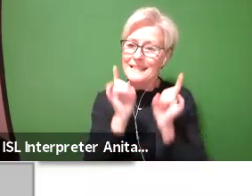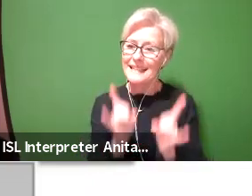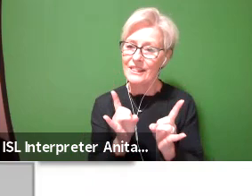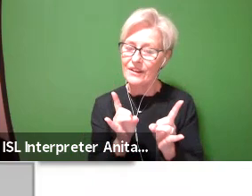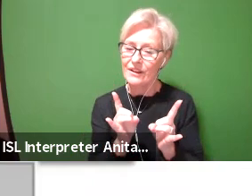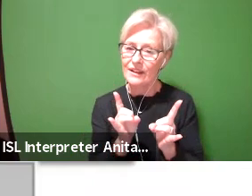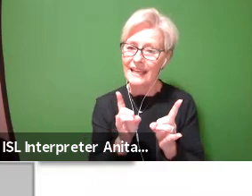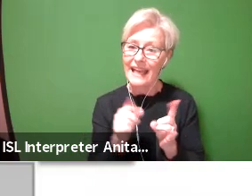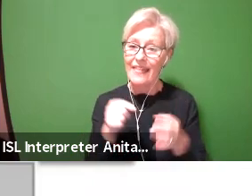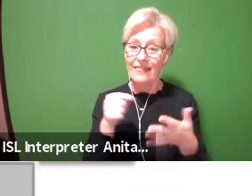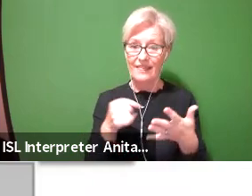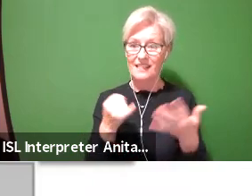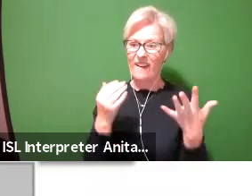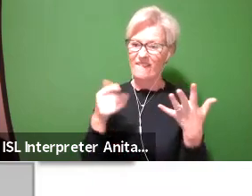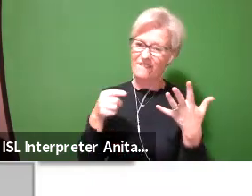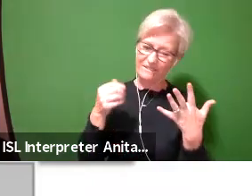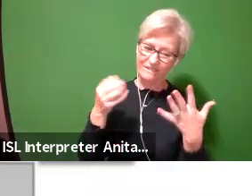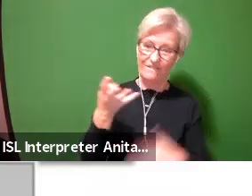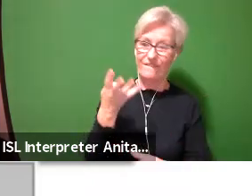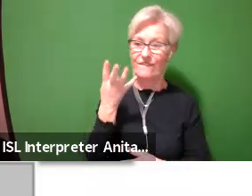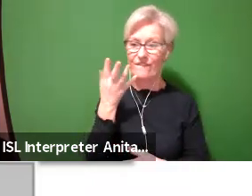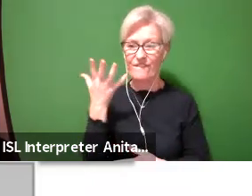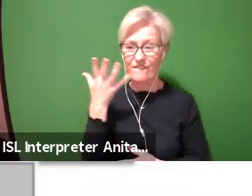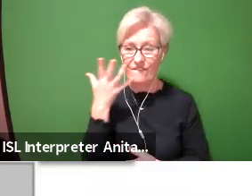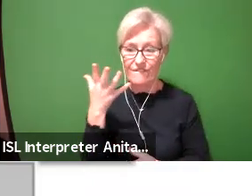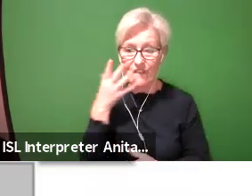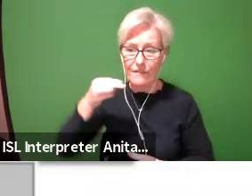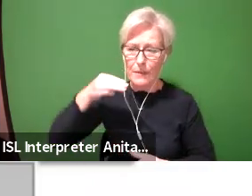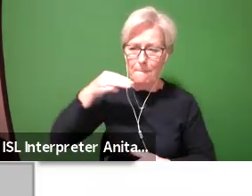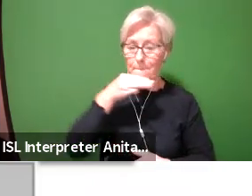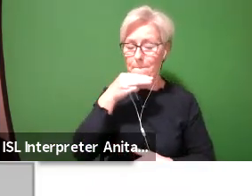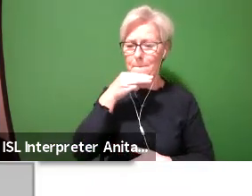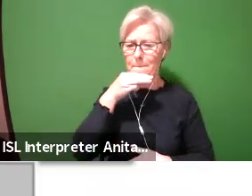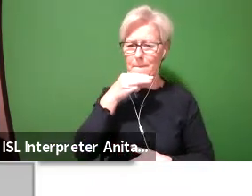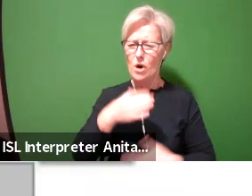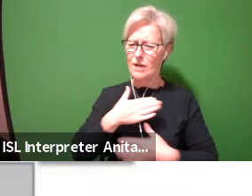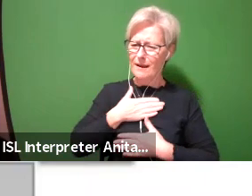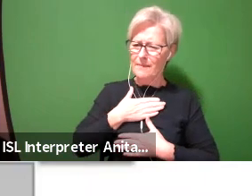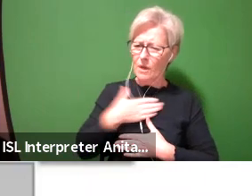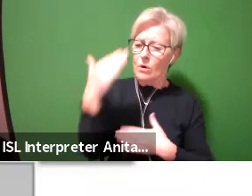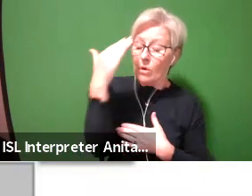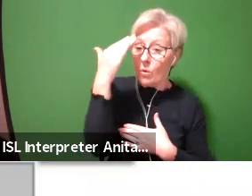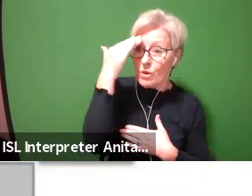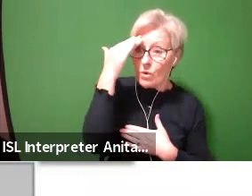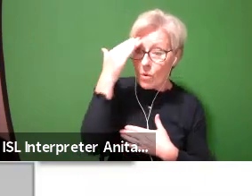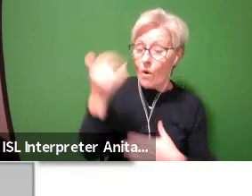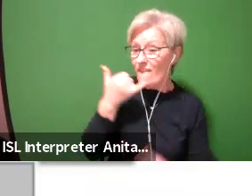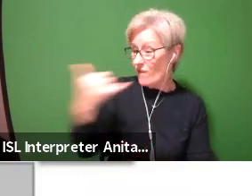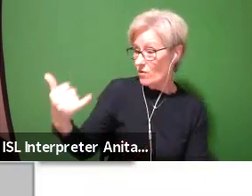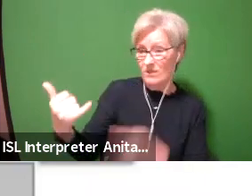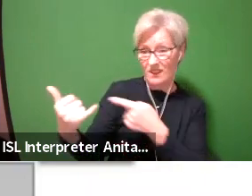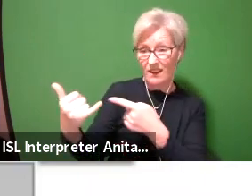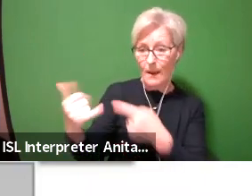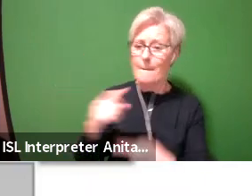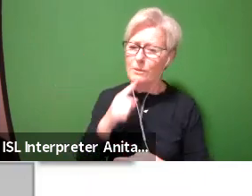period our fifth vital sign. It's really important. We all know our phones inside out, but we really want to know our bodies as well.